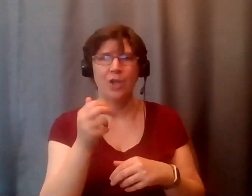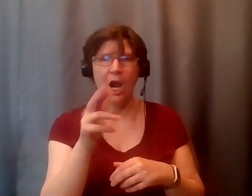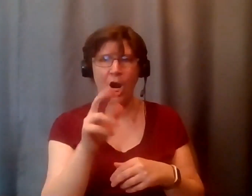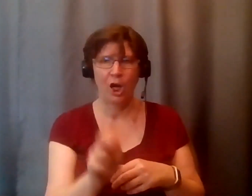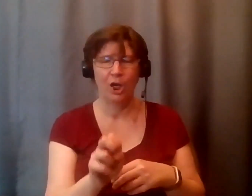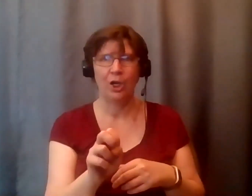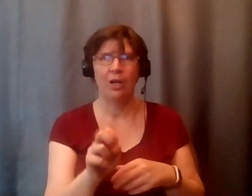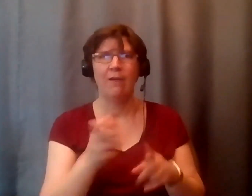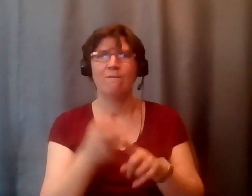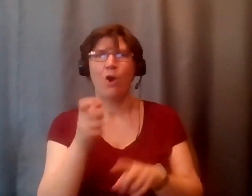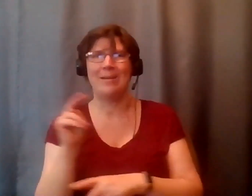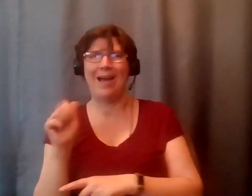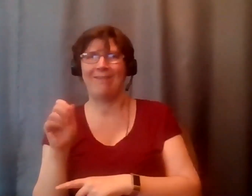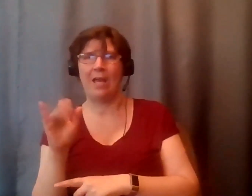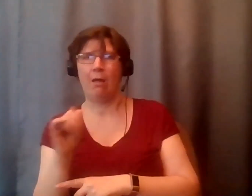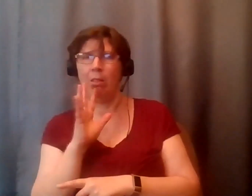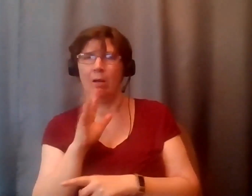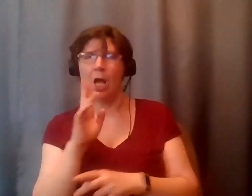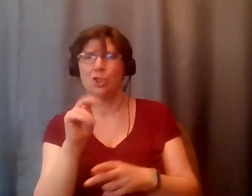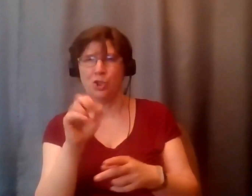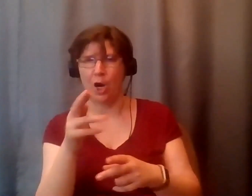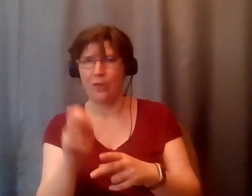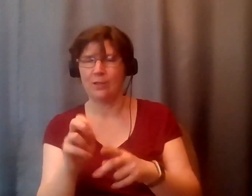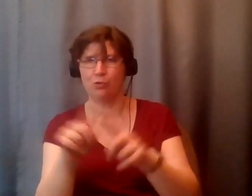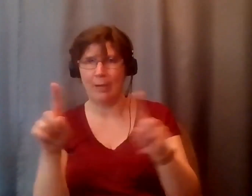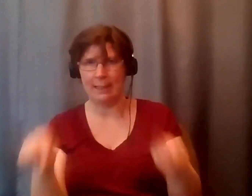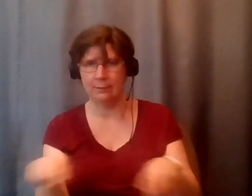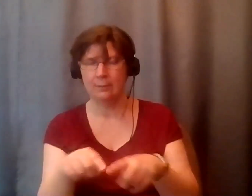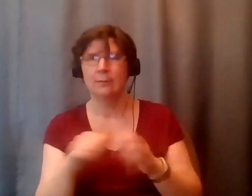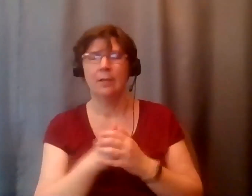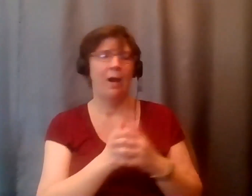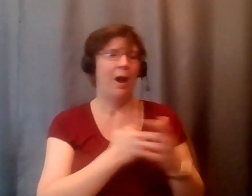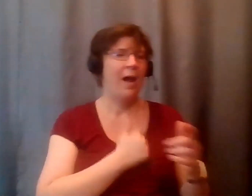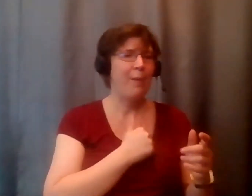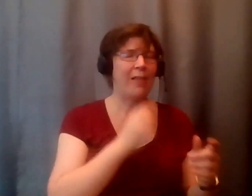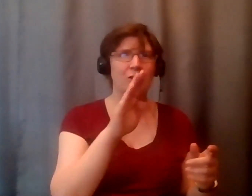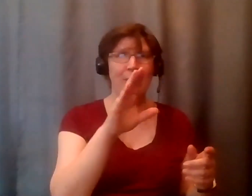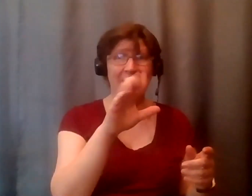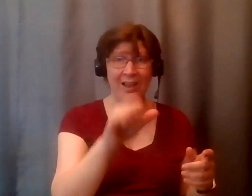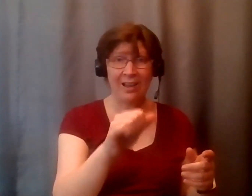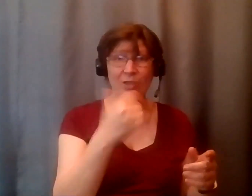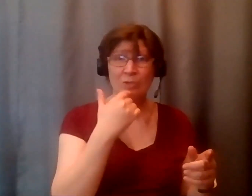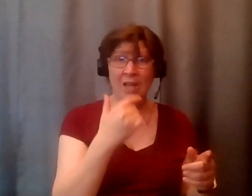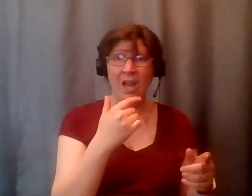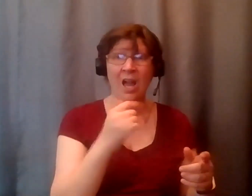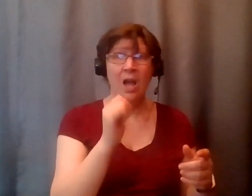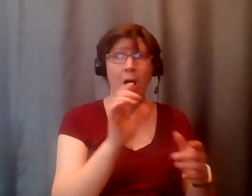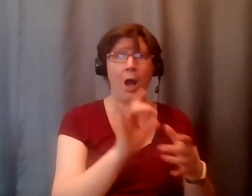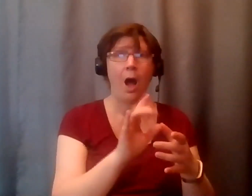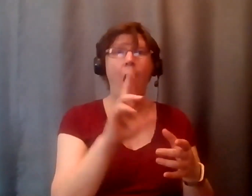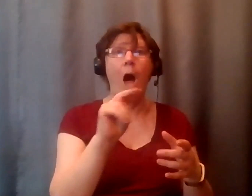that on Nafia at the last minute. It's okay. I apologize, Becca. You're saying unshare it and then go back